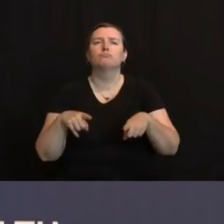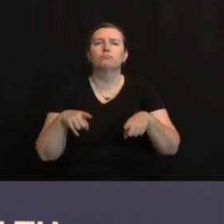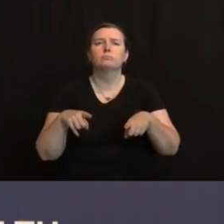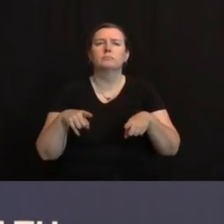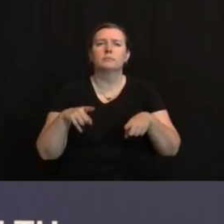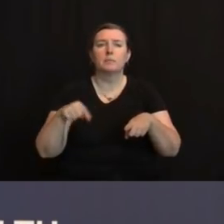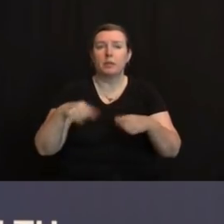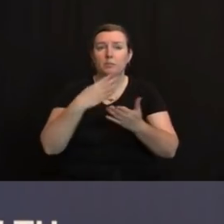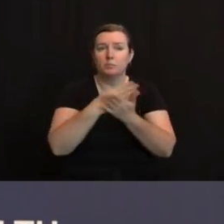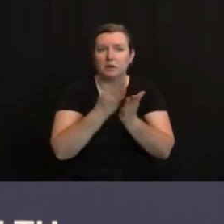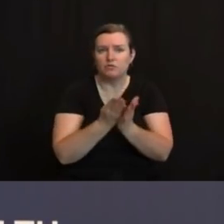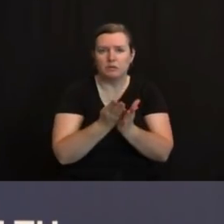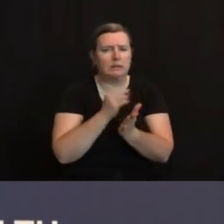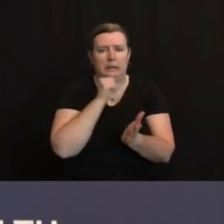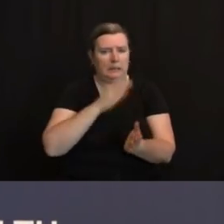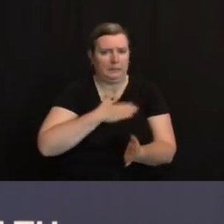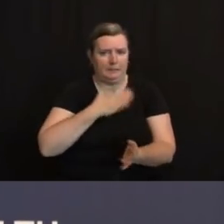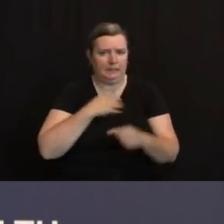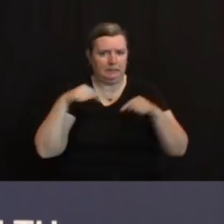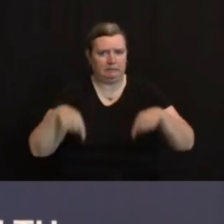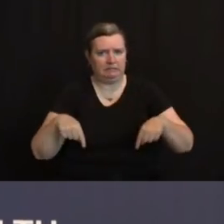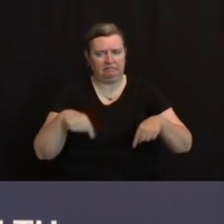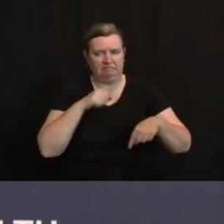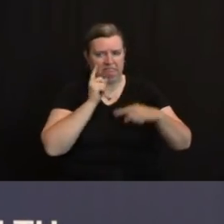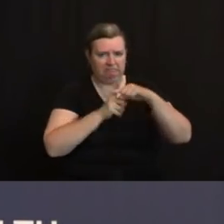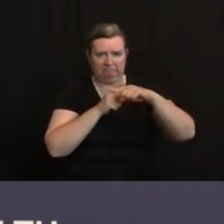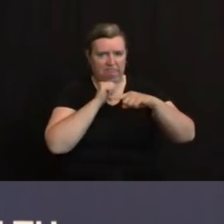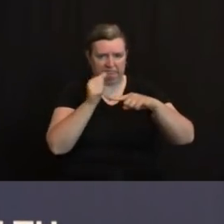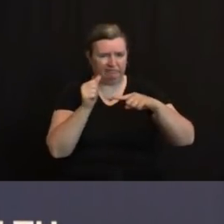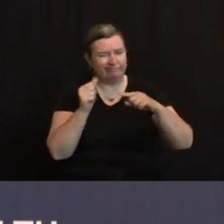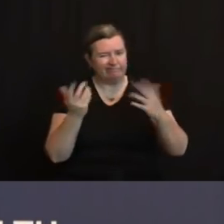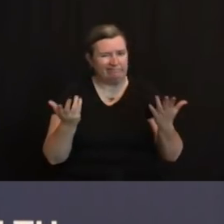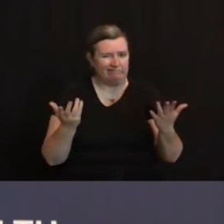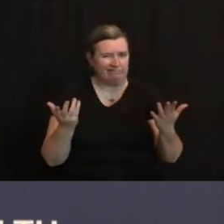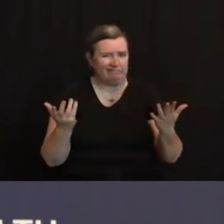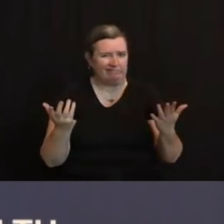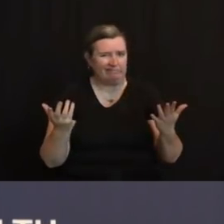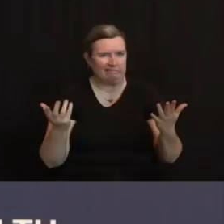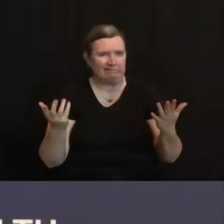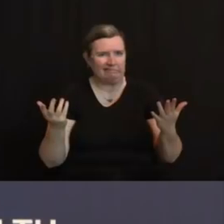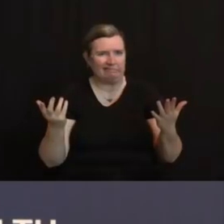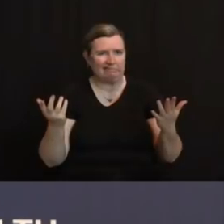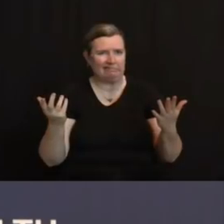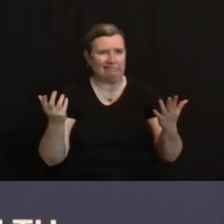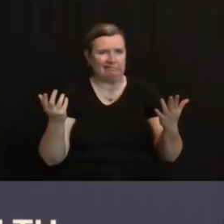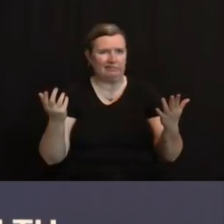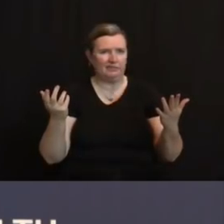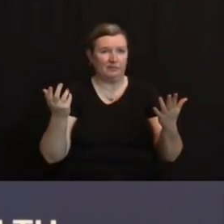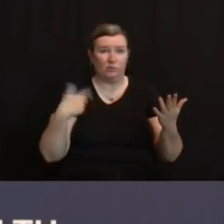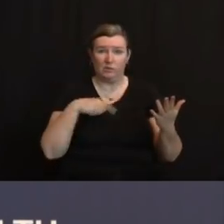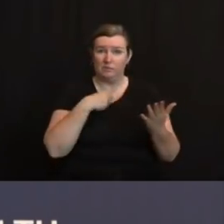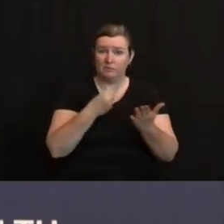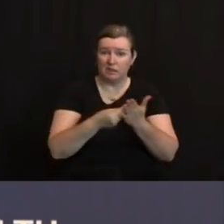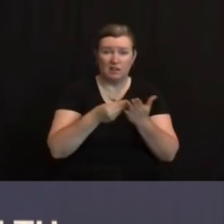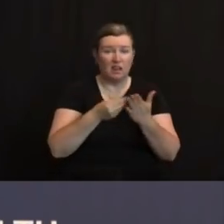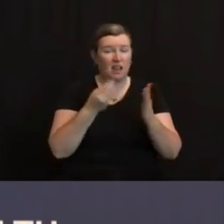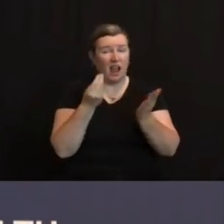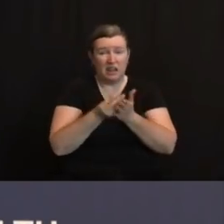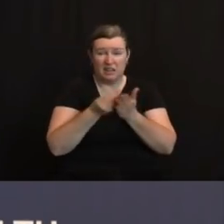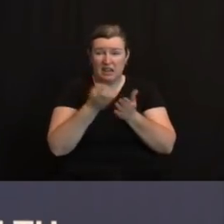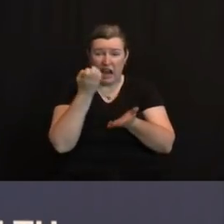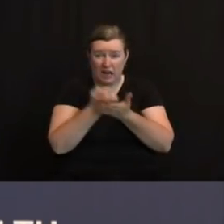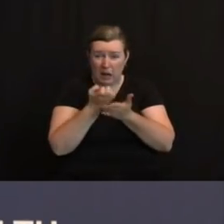heard from advocates, we have been, as a fiscal matter, have been crushed. There's no other way to put it by